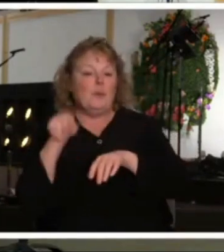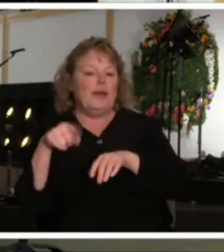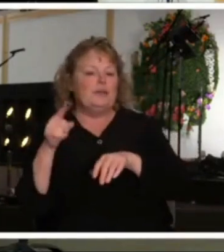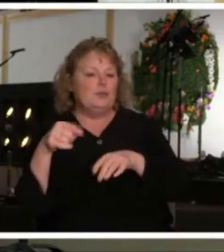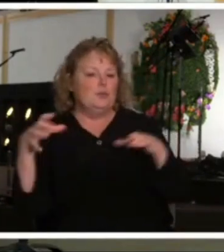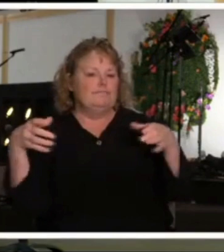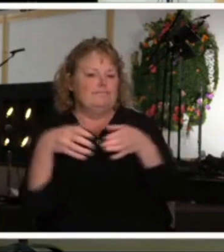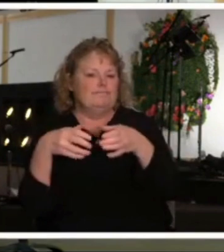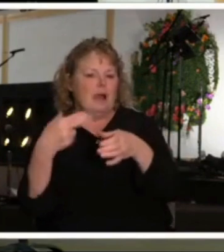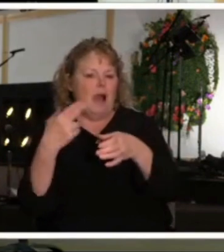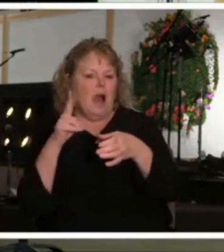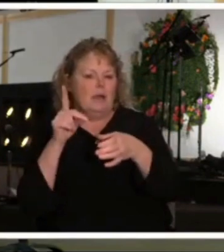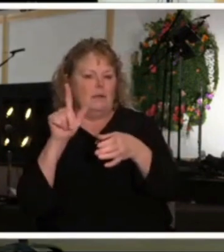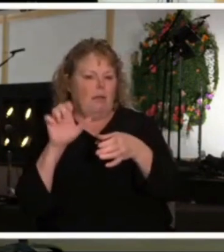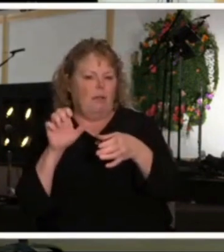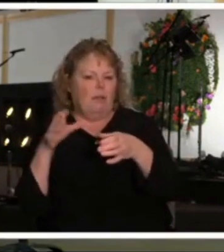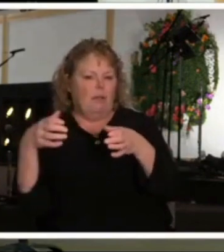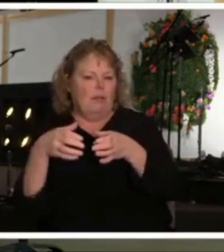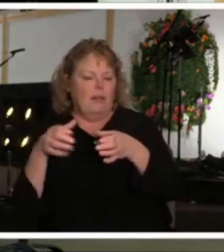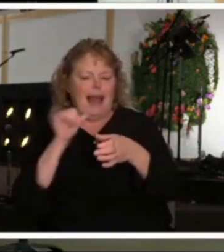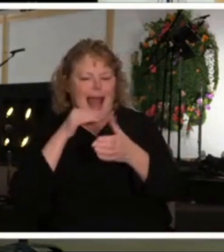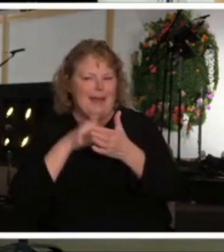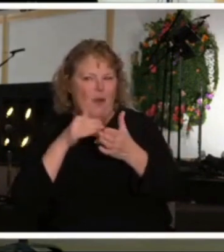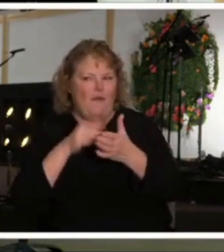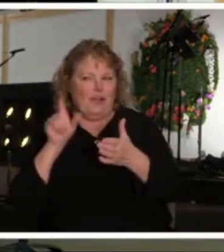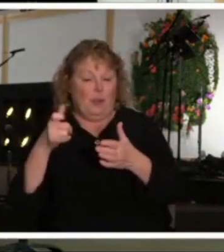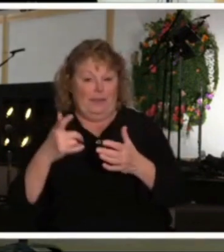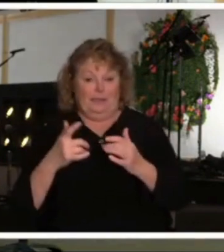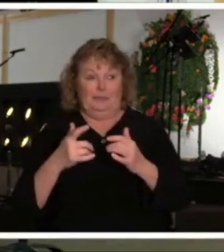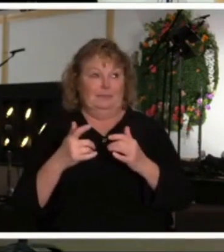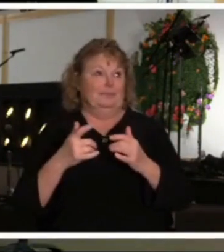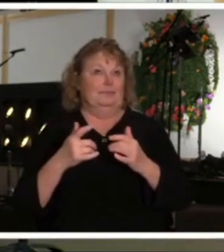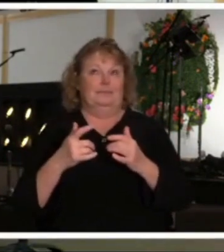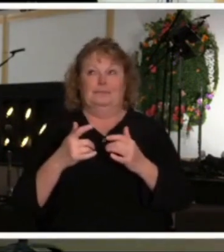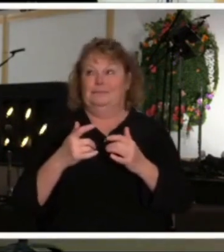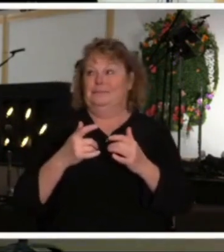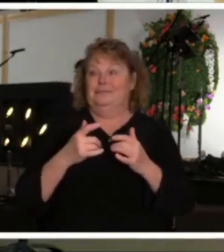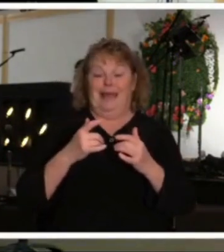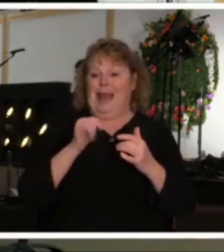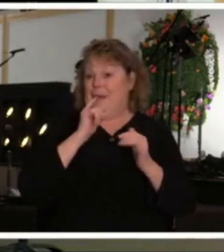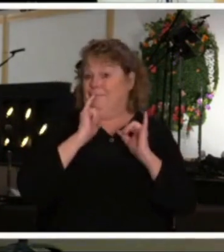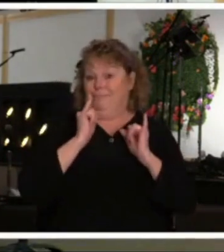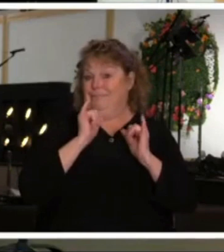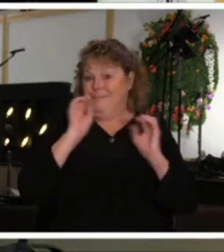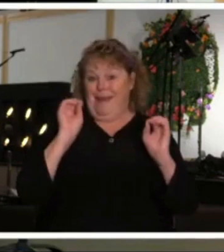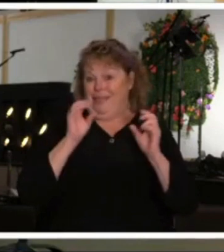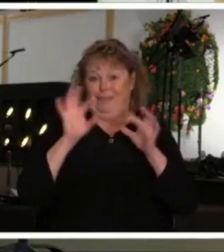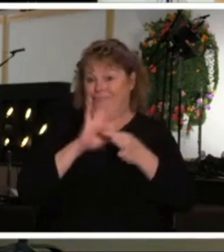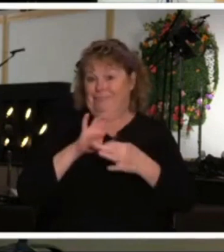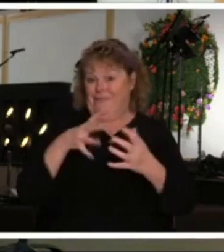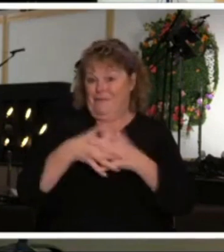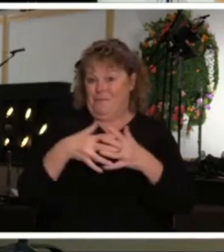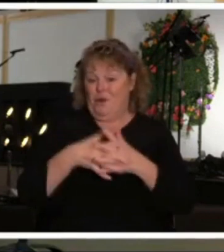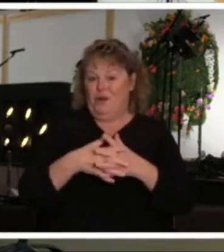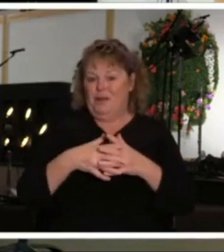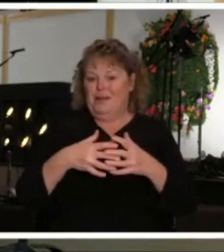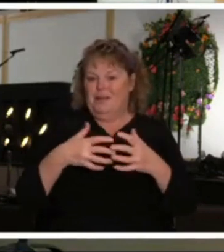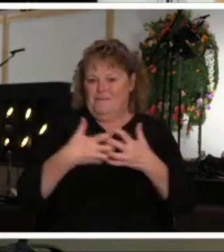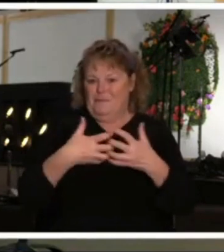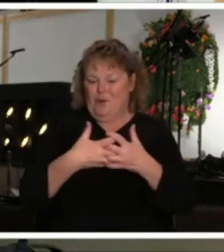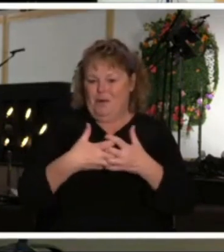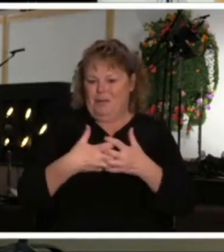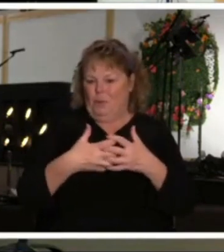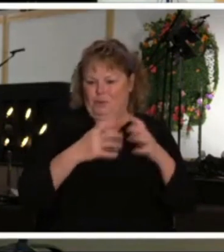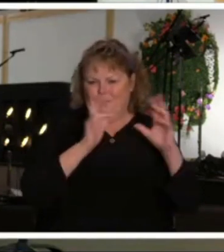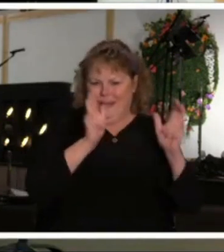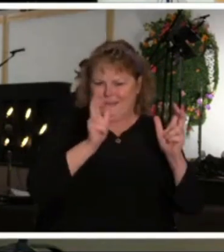huddles, and it's not something I do often because I don't have anything in common with those students at all. But I had a conversation with one of the girls, and she was taller than me. Of